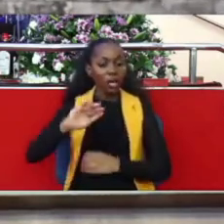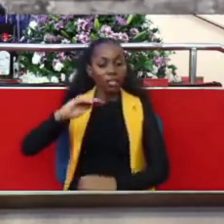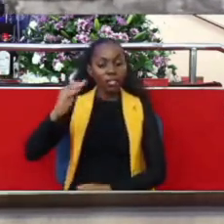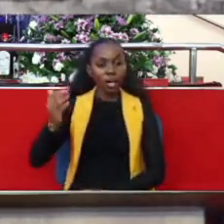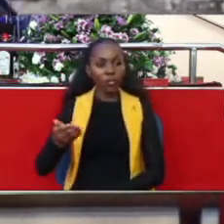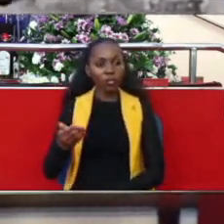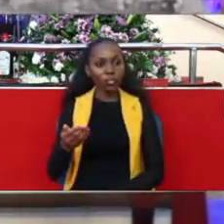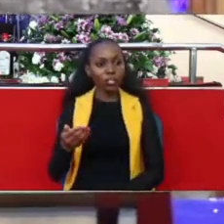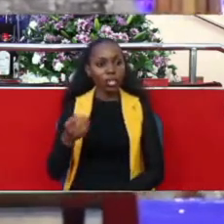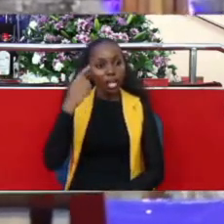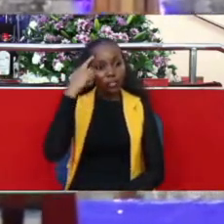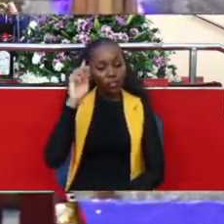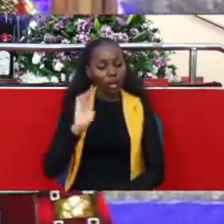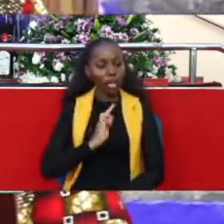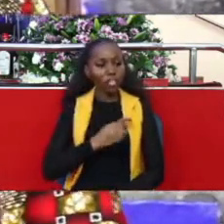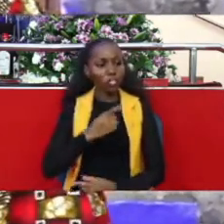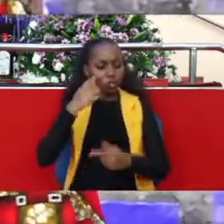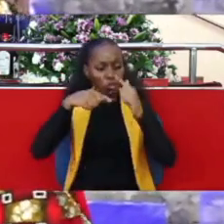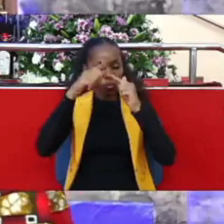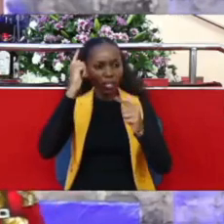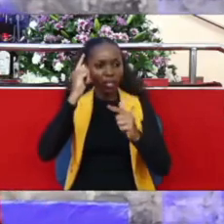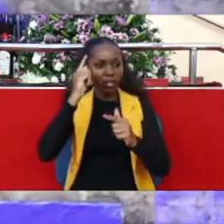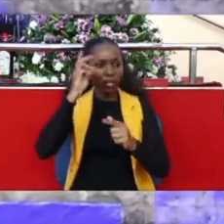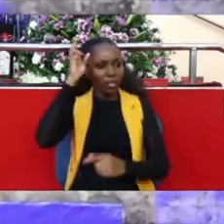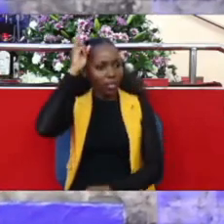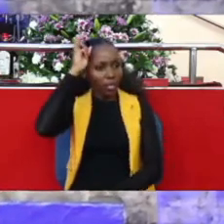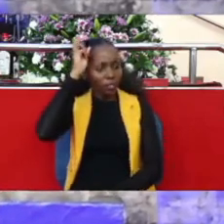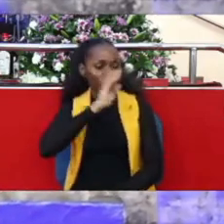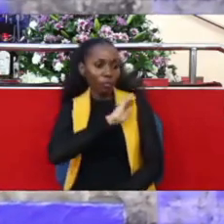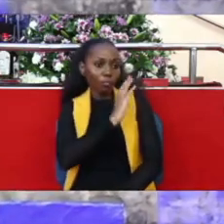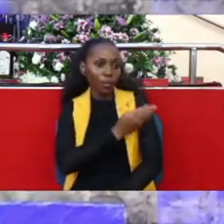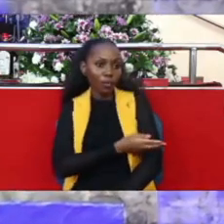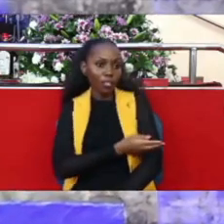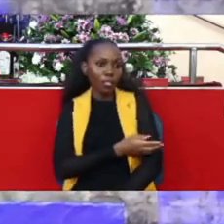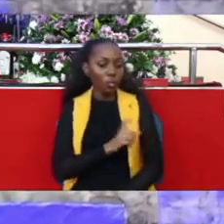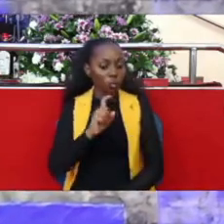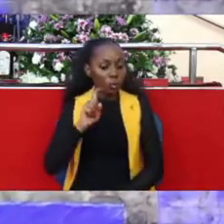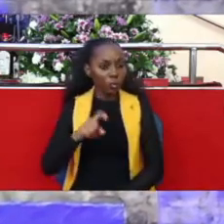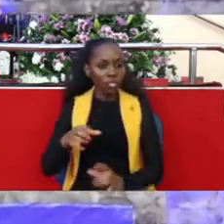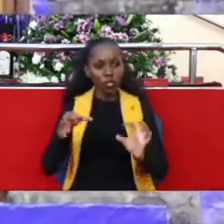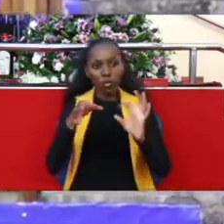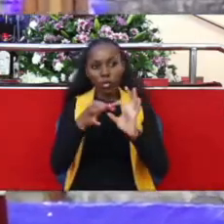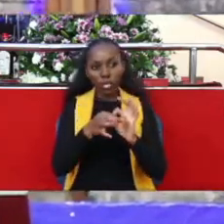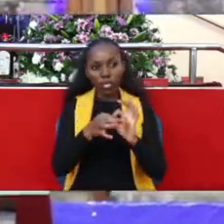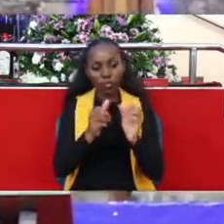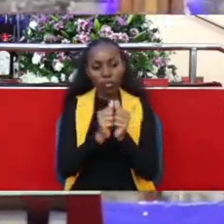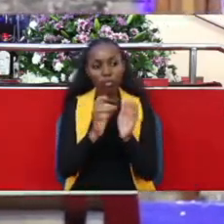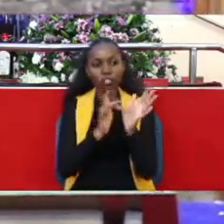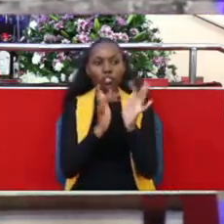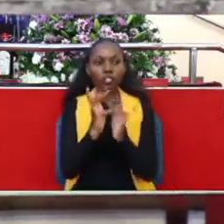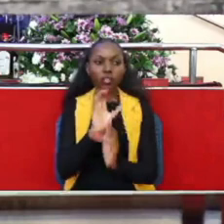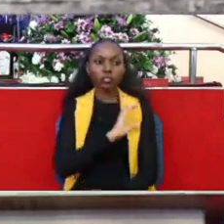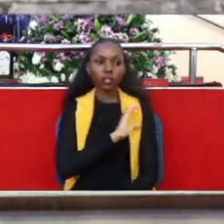be able to know how to deal with them. Kuna nguvu za viongozi na dhambi ambazo zinatenda kazi katika familia, katika sehemu